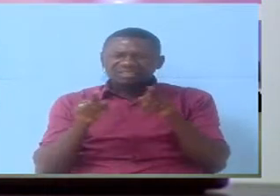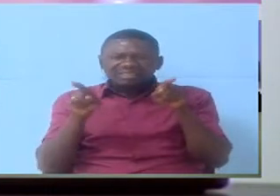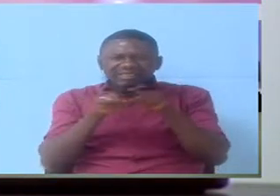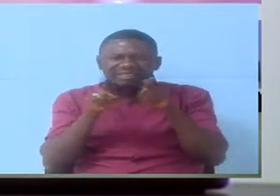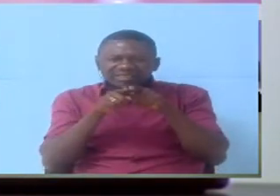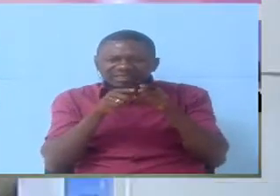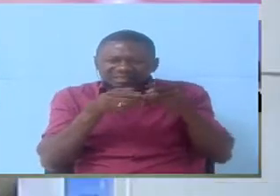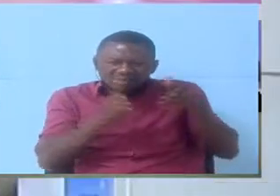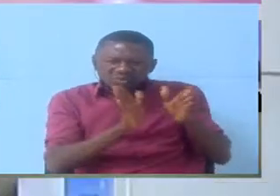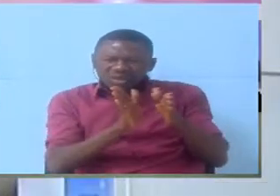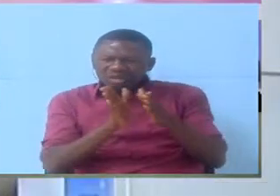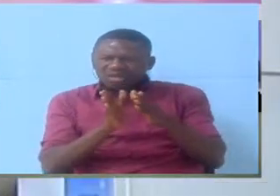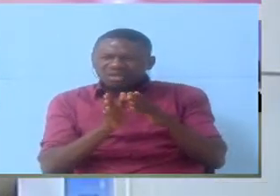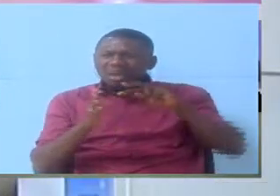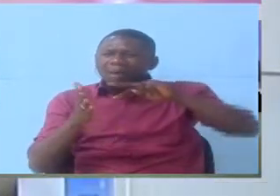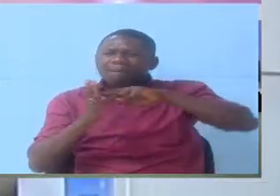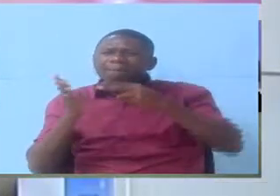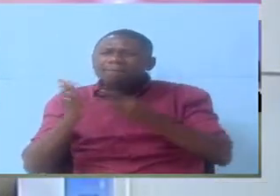Could you break that down for us,